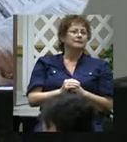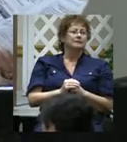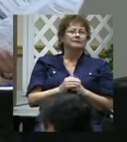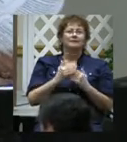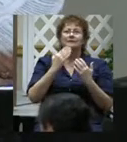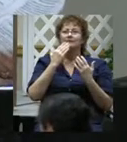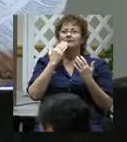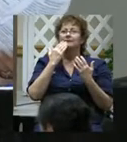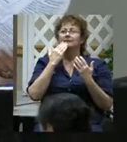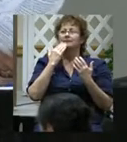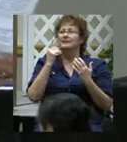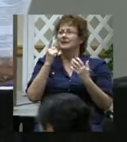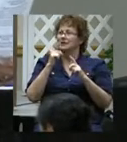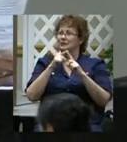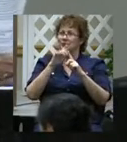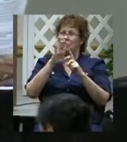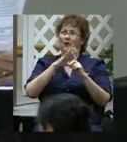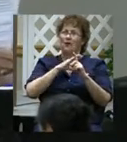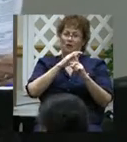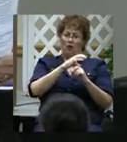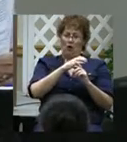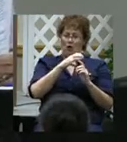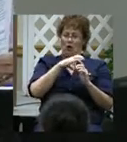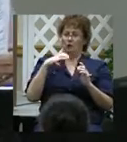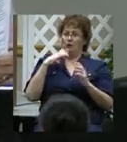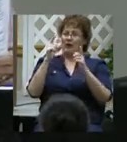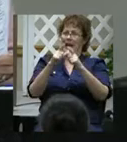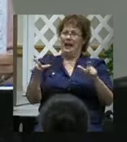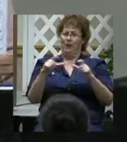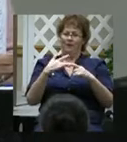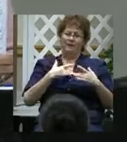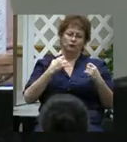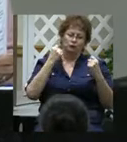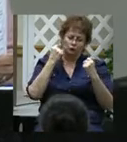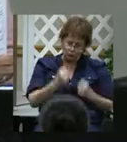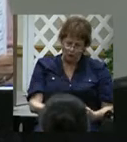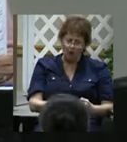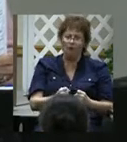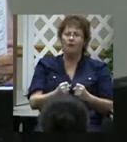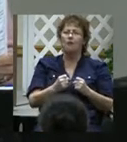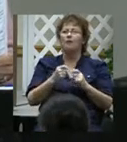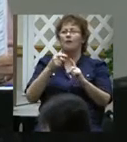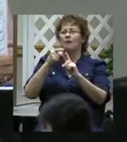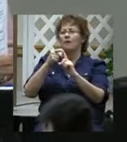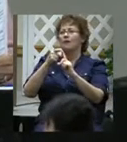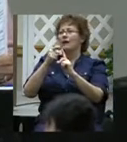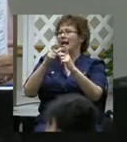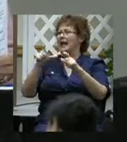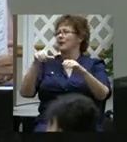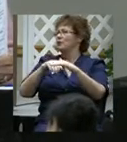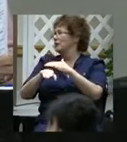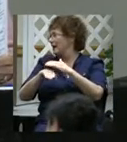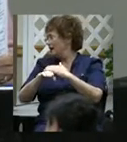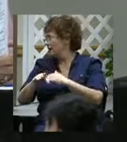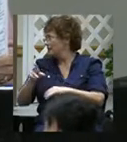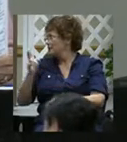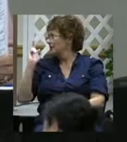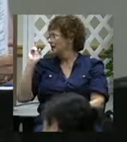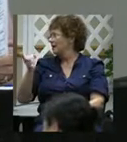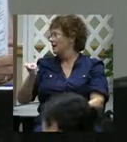Like you saw, it's in our Constitution, right? We feel very strongly about providing access. So there's a historical